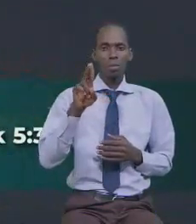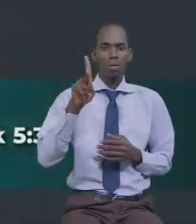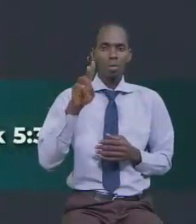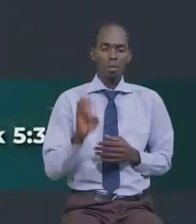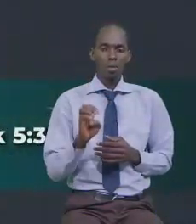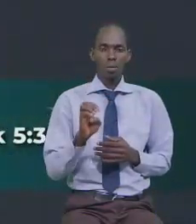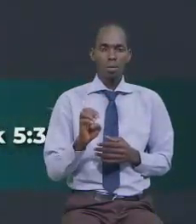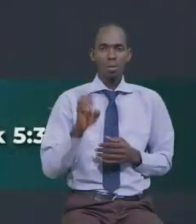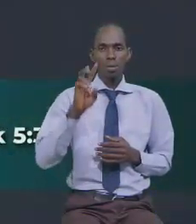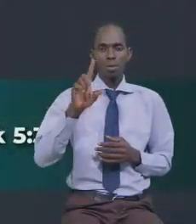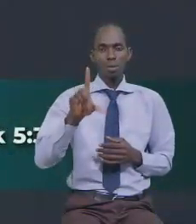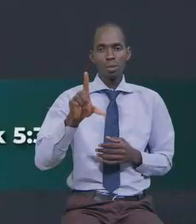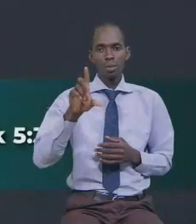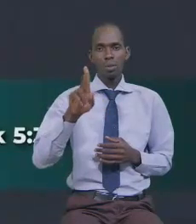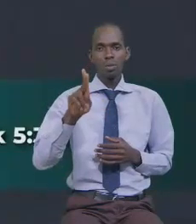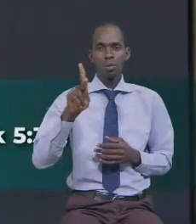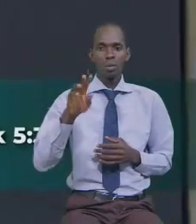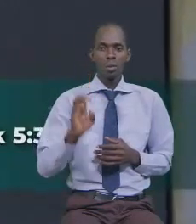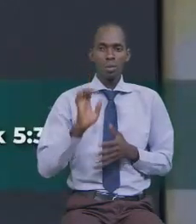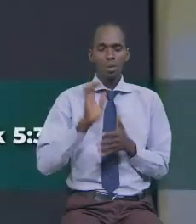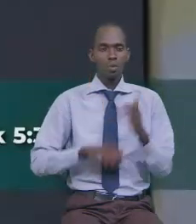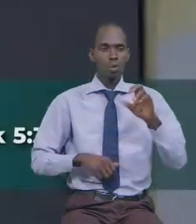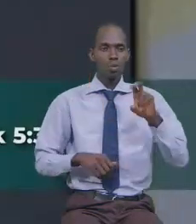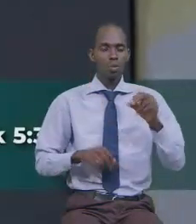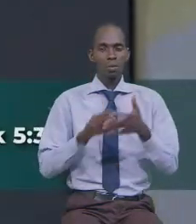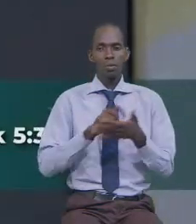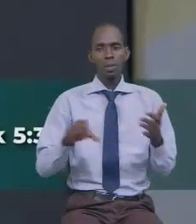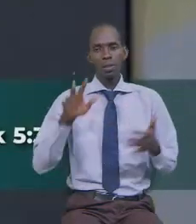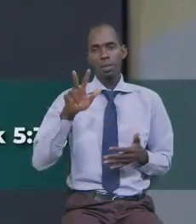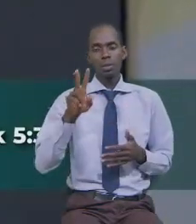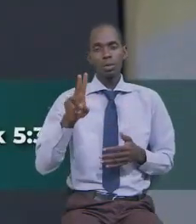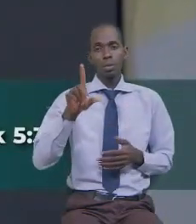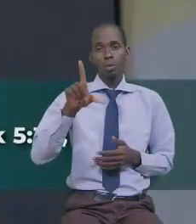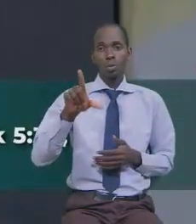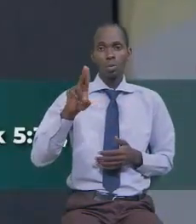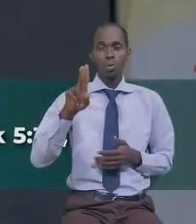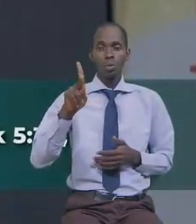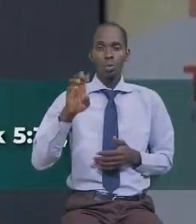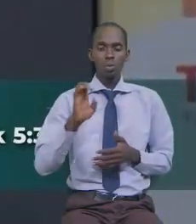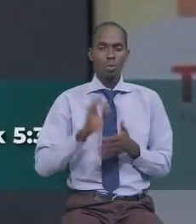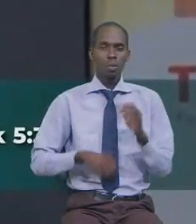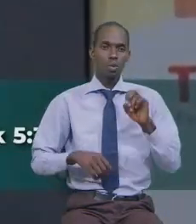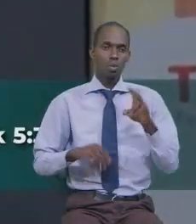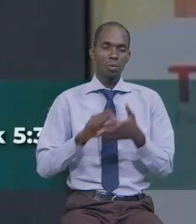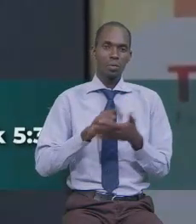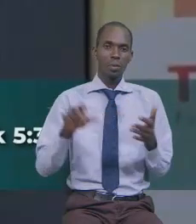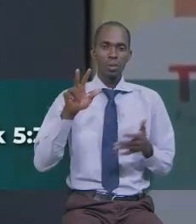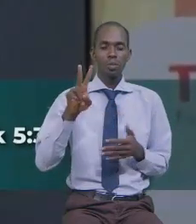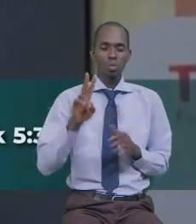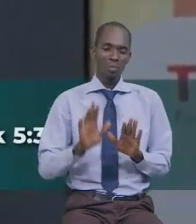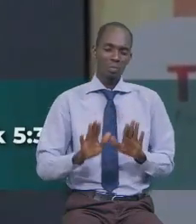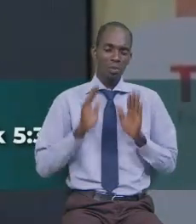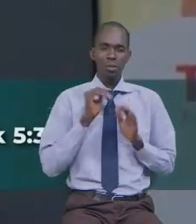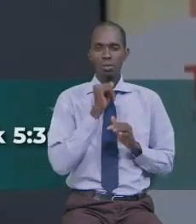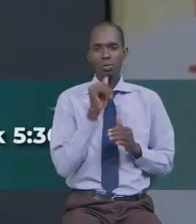Luke chapter 12, verse 32. In Luke chapter 12, verse 32, fear not.